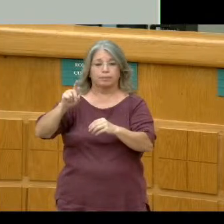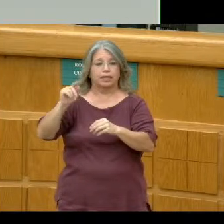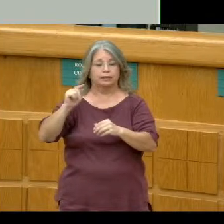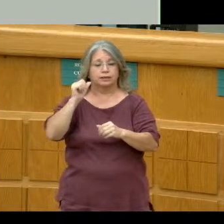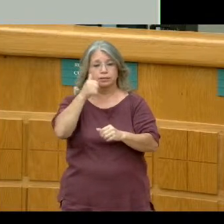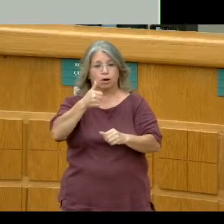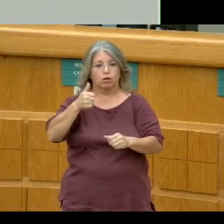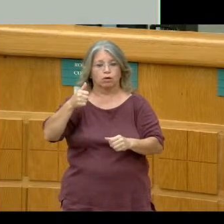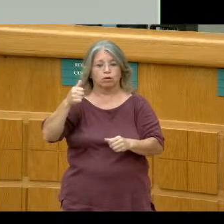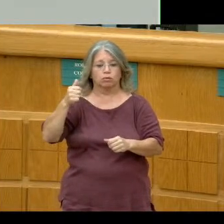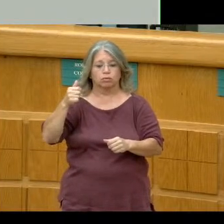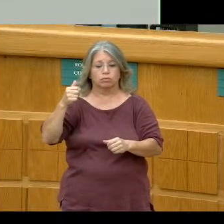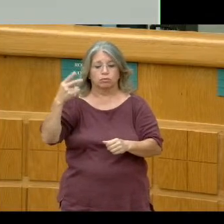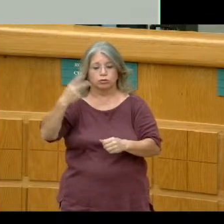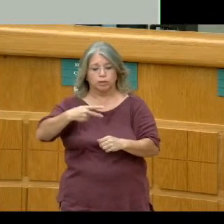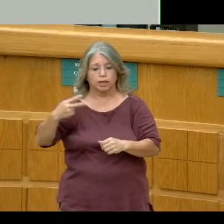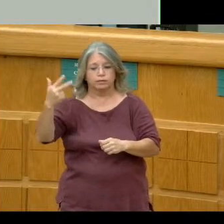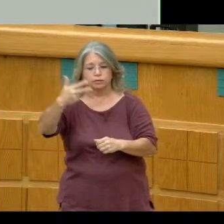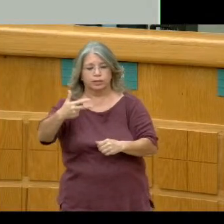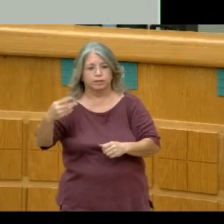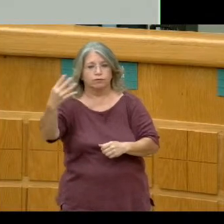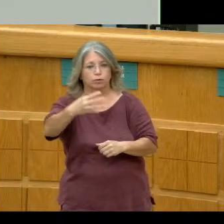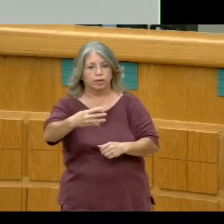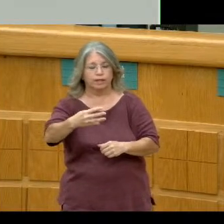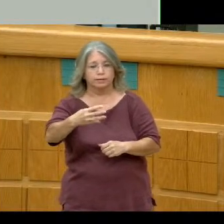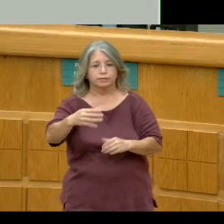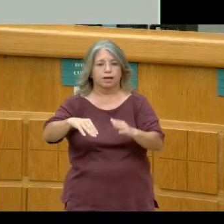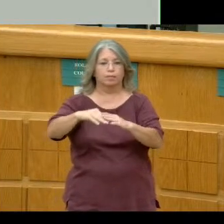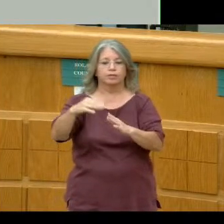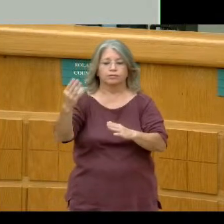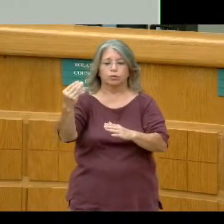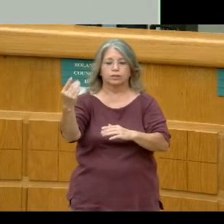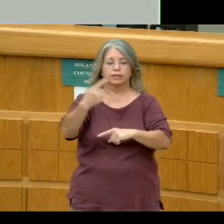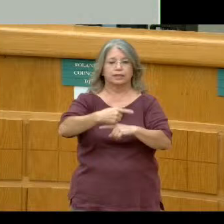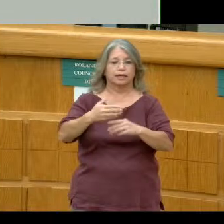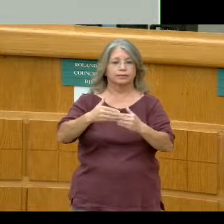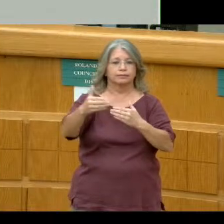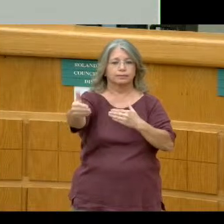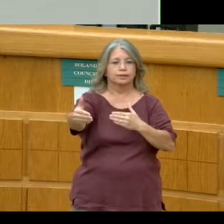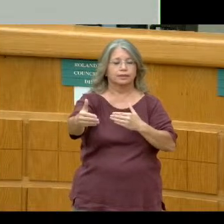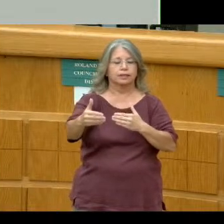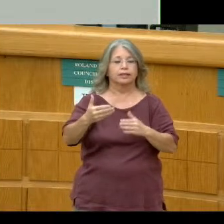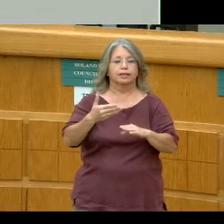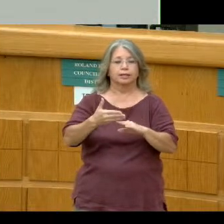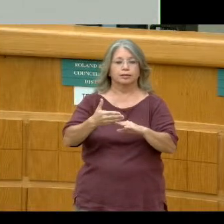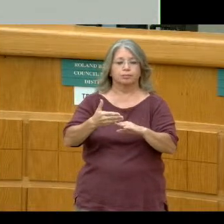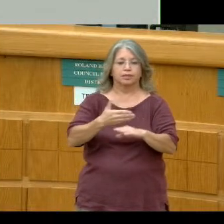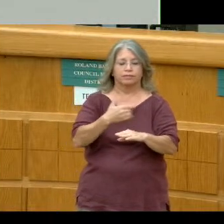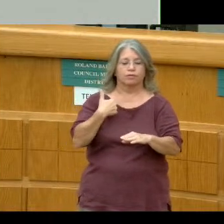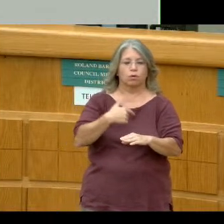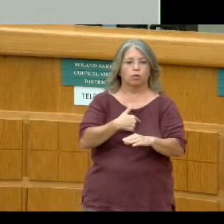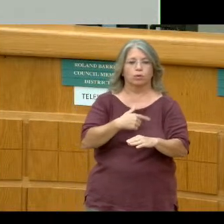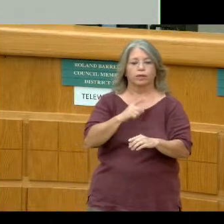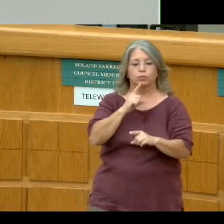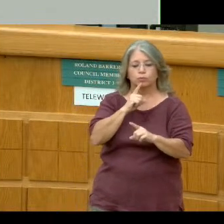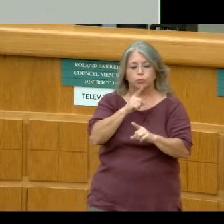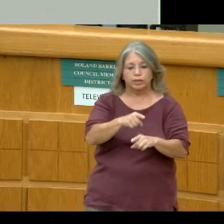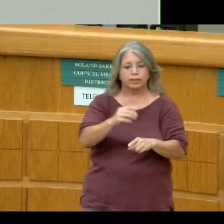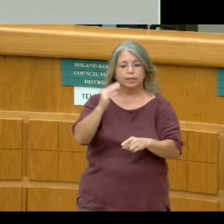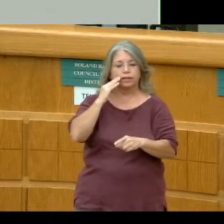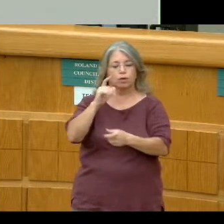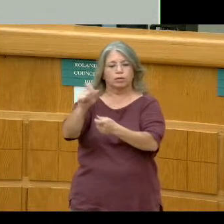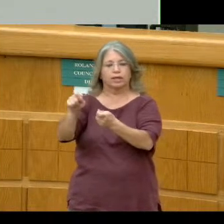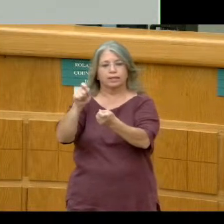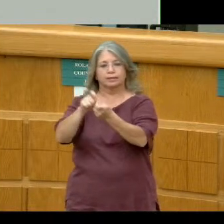to 10, maybe even 14 days after that day before you really get to a complete number of fatalities reported